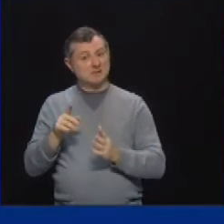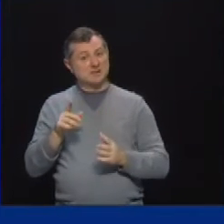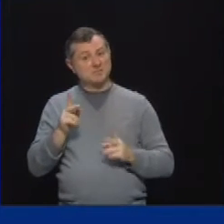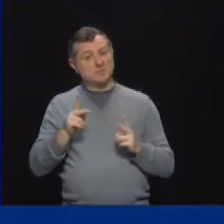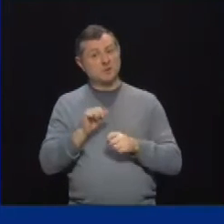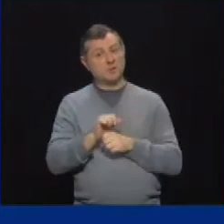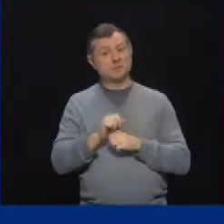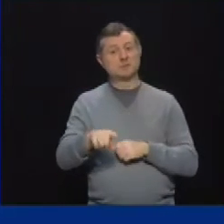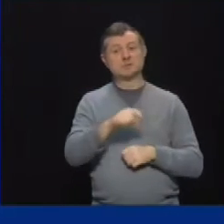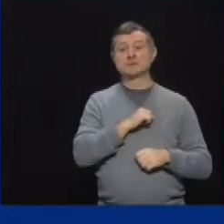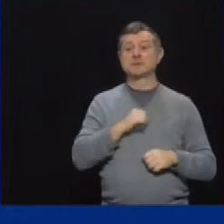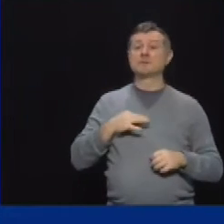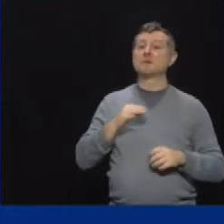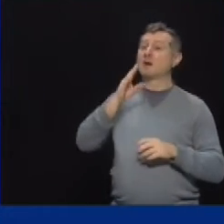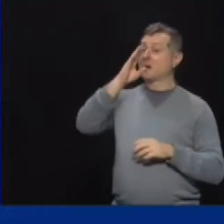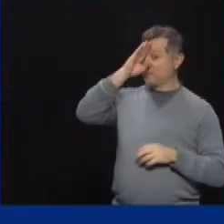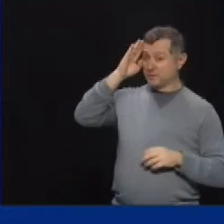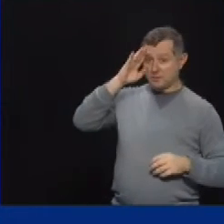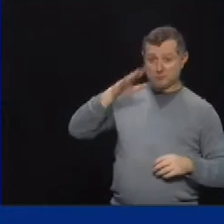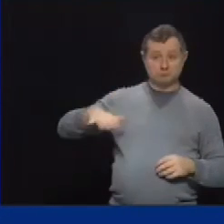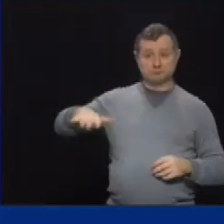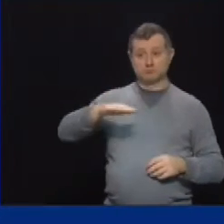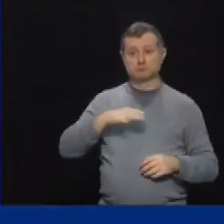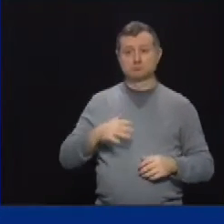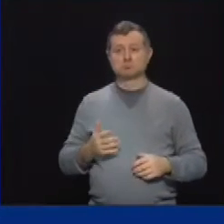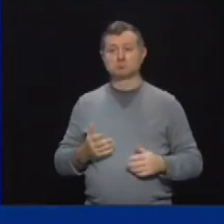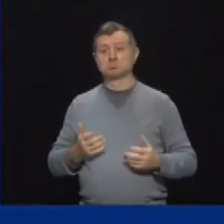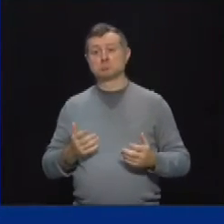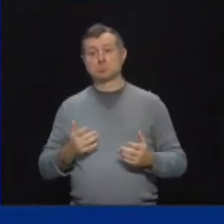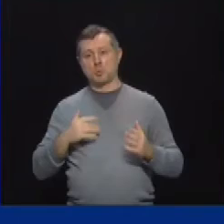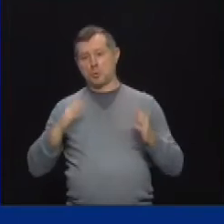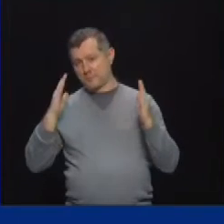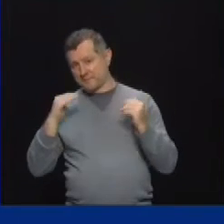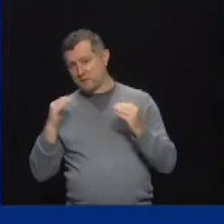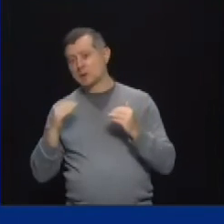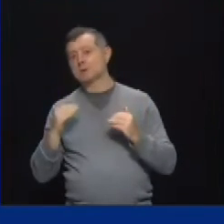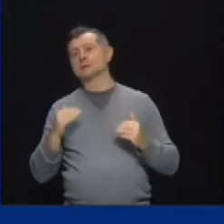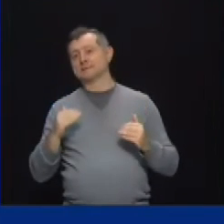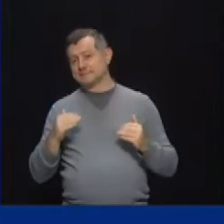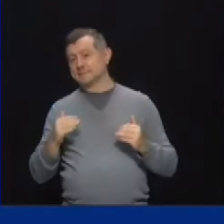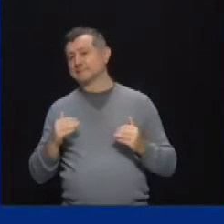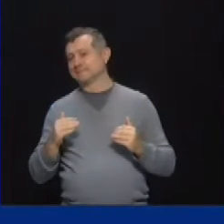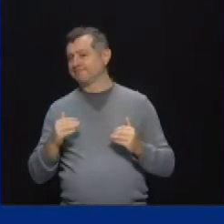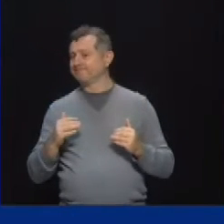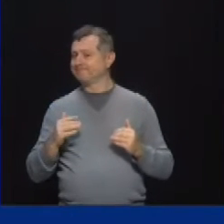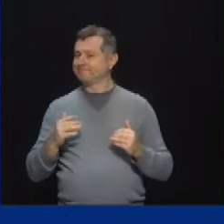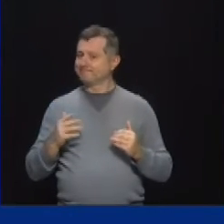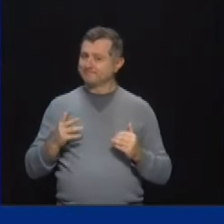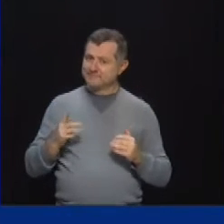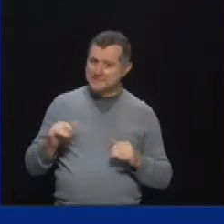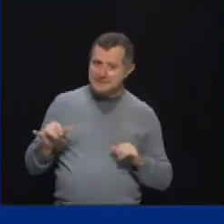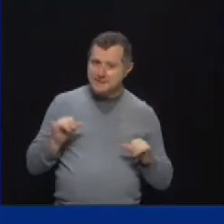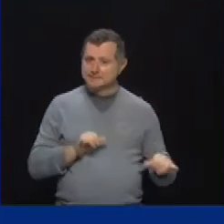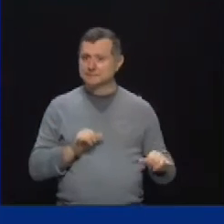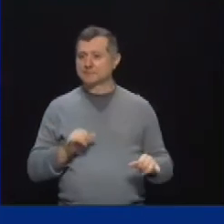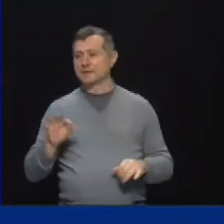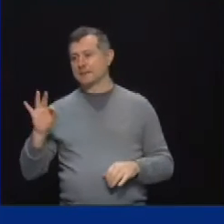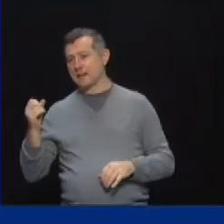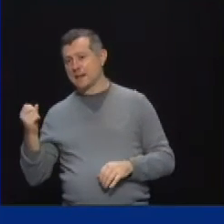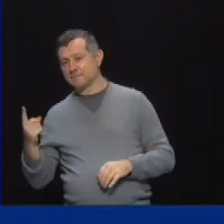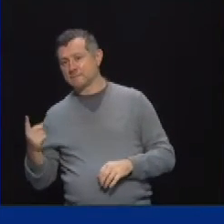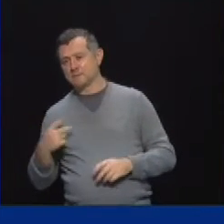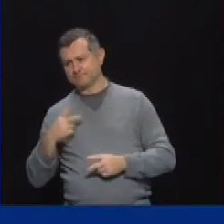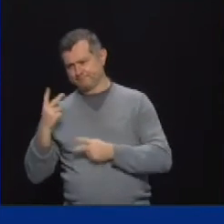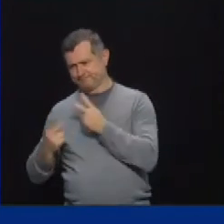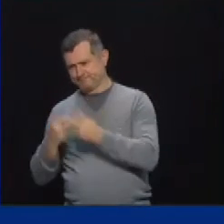people. I hope that what we saw people come through, not unlike 9/11, will inspire this next generation of people to take